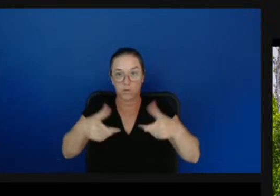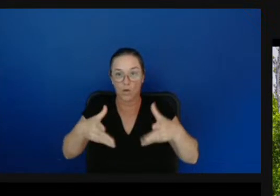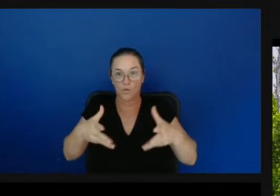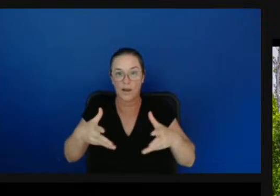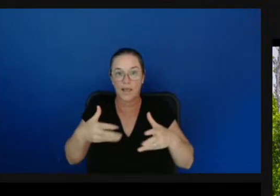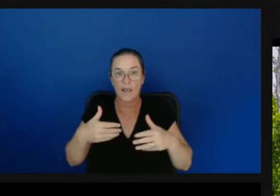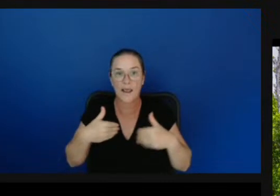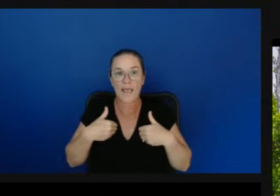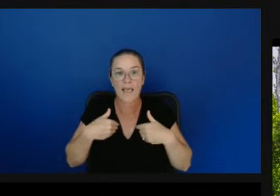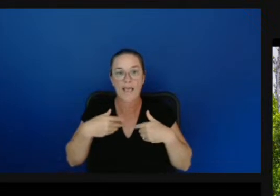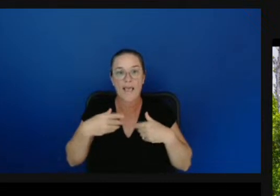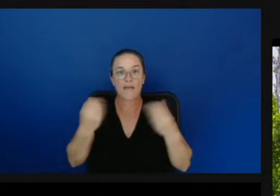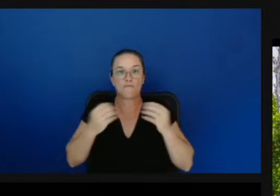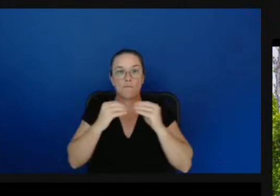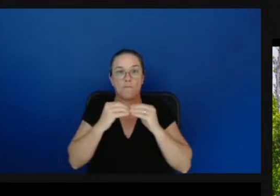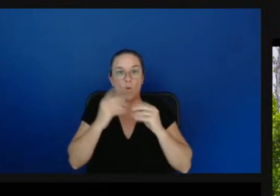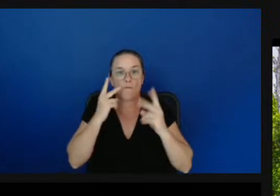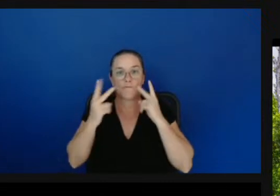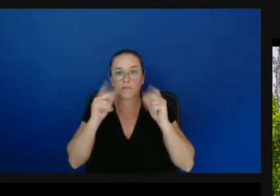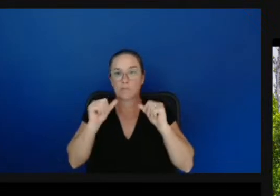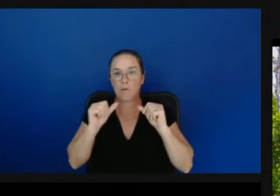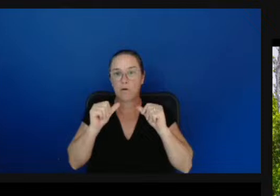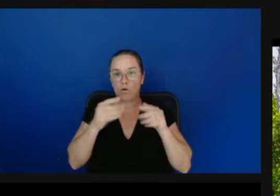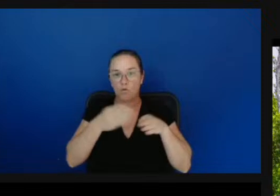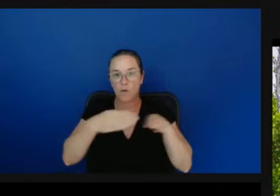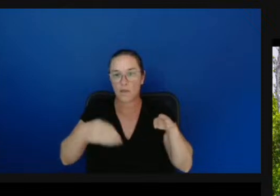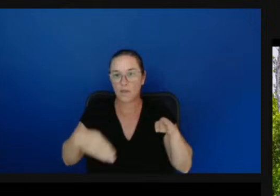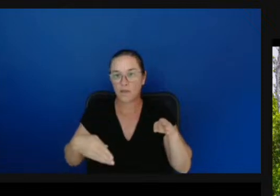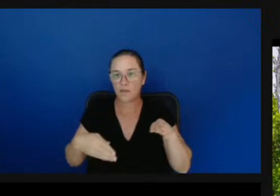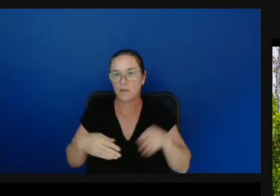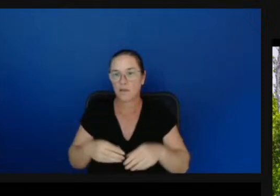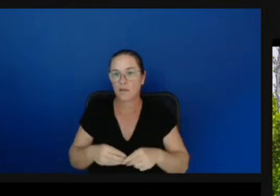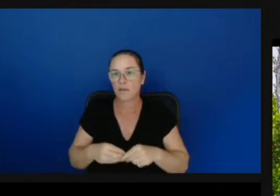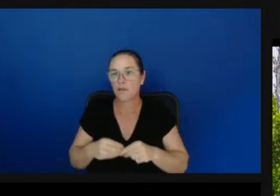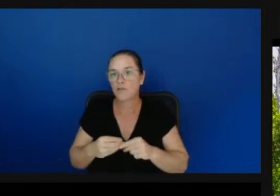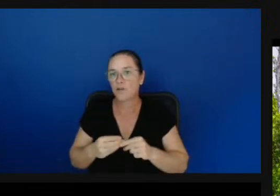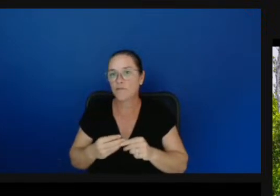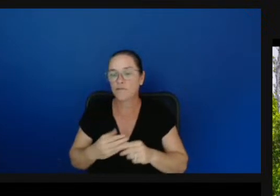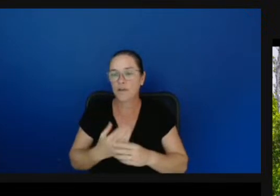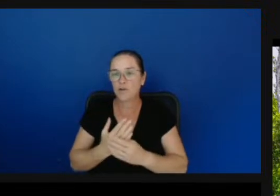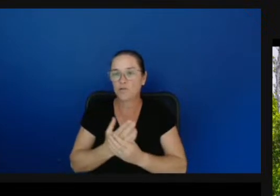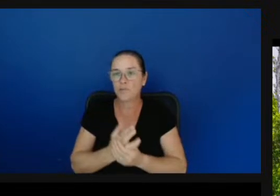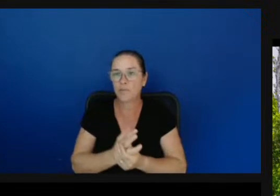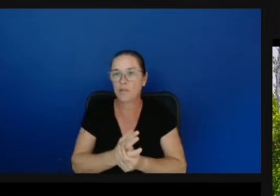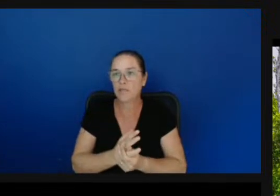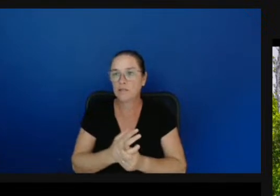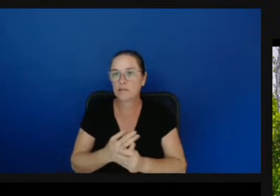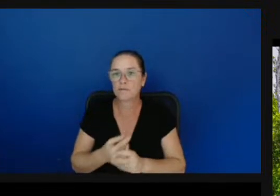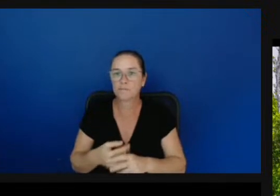has visible cracks around the outside now. So I have not been there in many years to know